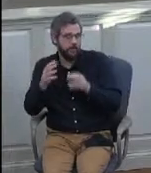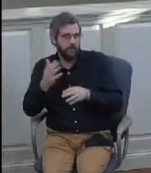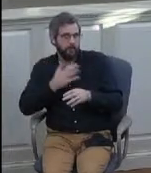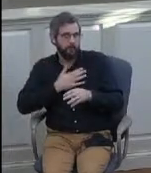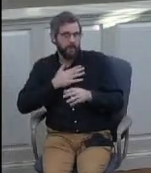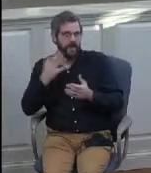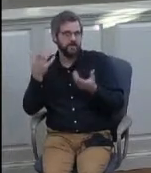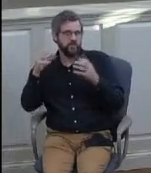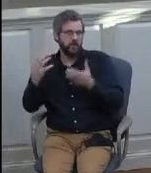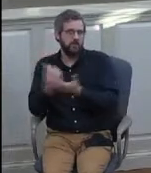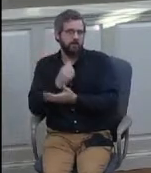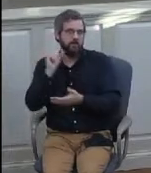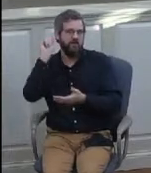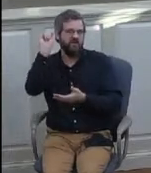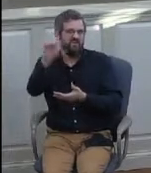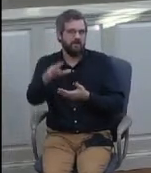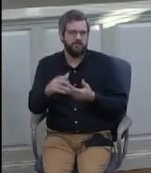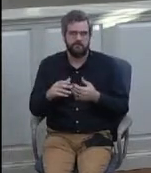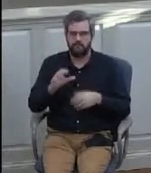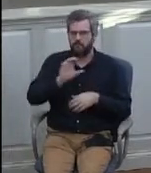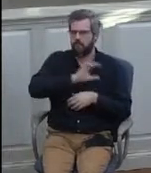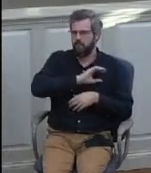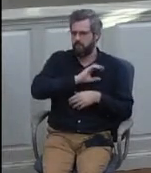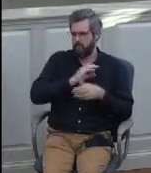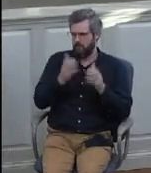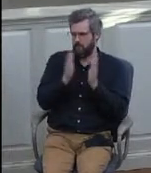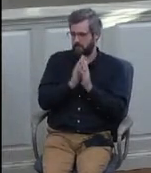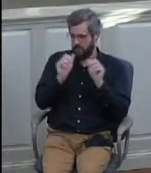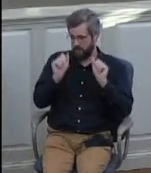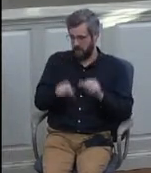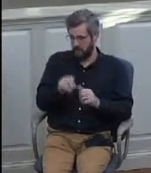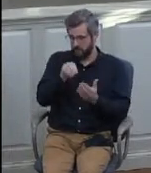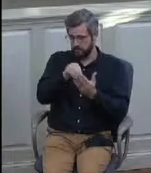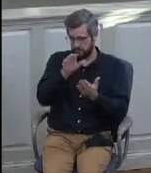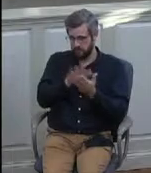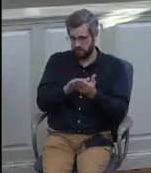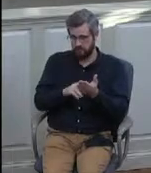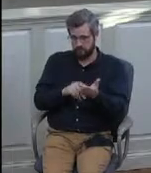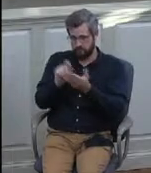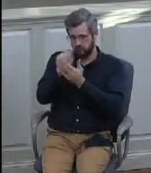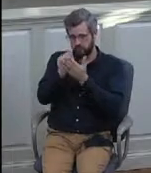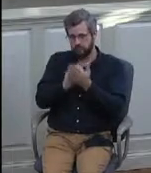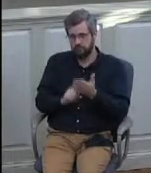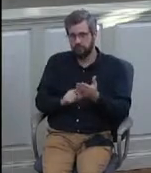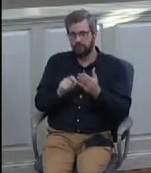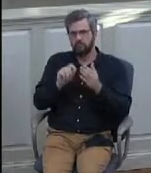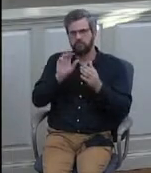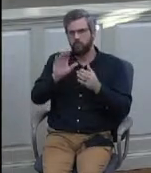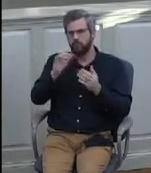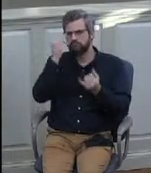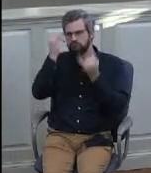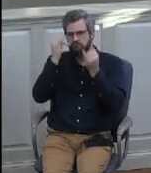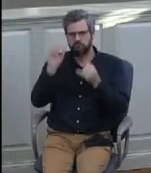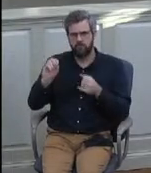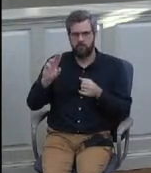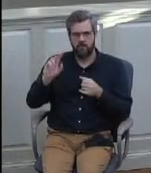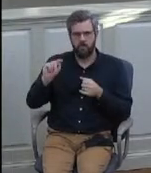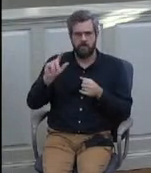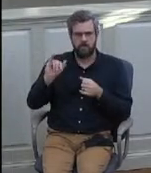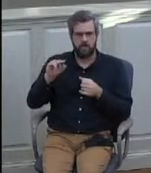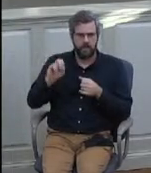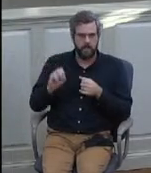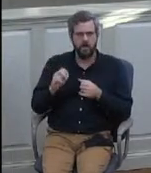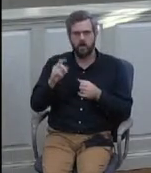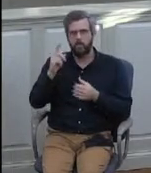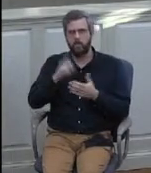throw it out. Well, I was gonna ask you if you could maybe write that down and give sort of your outline of what you